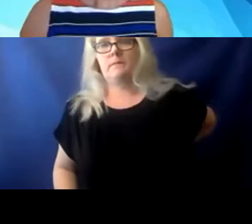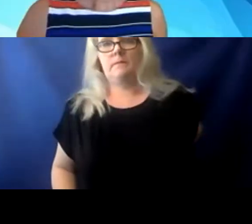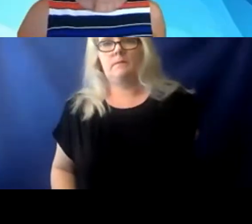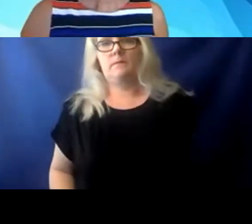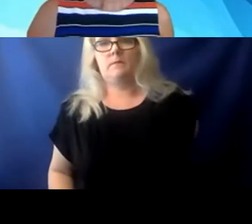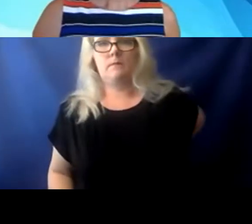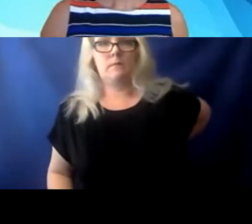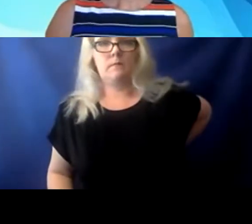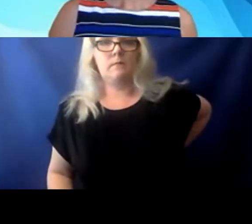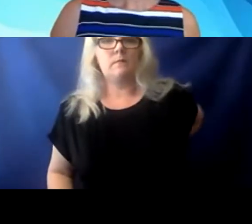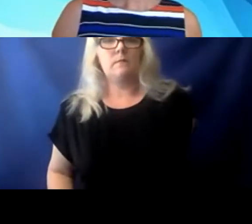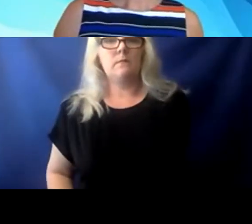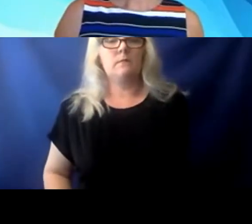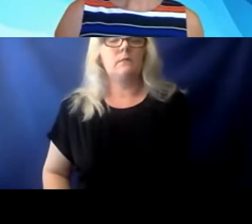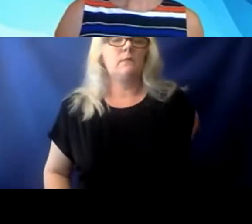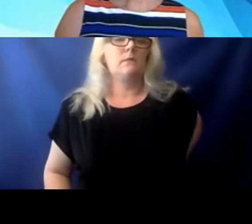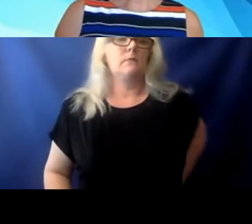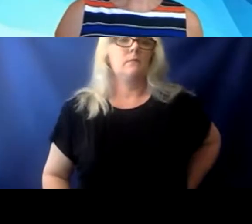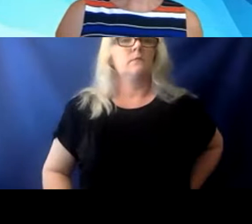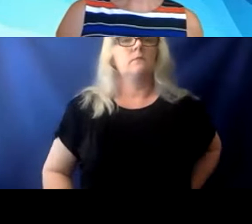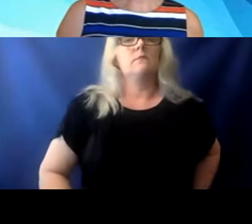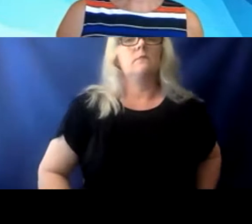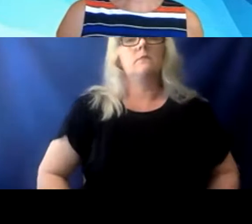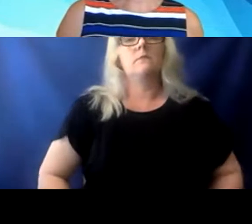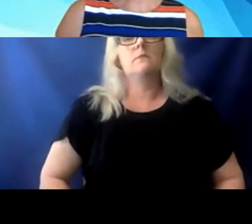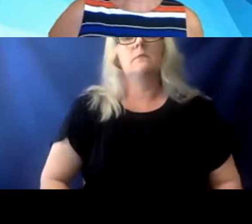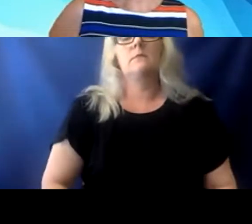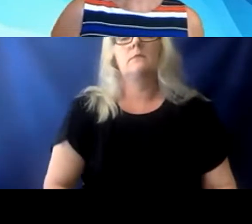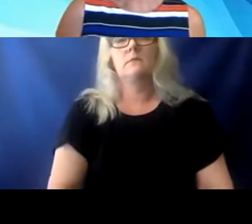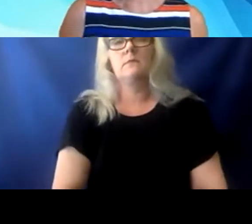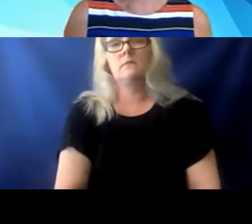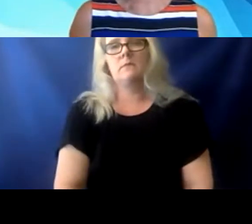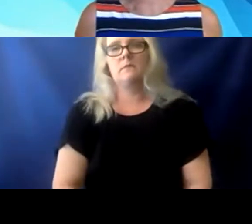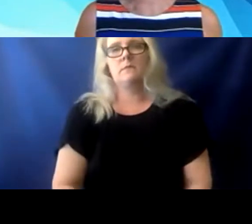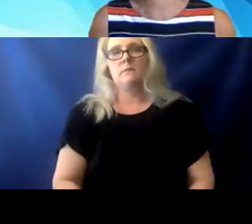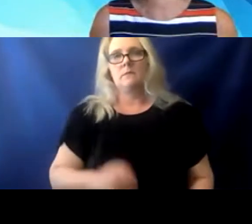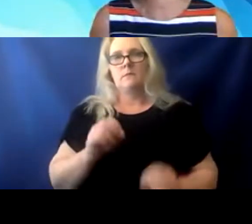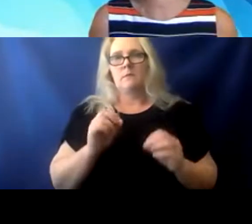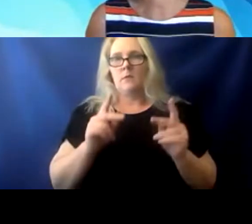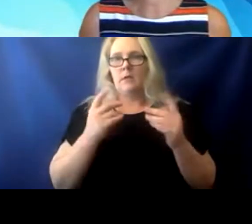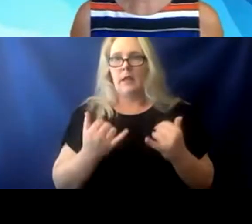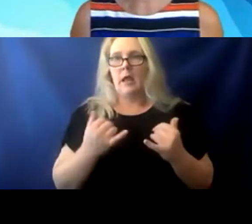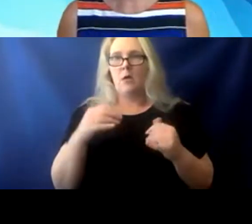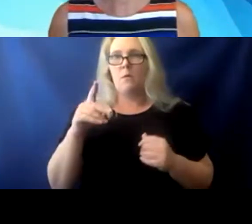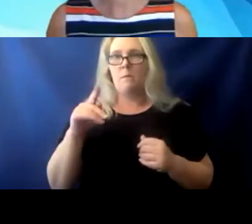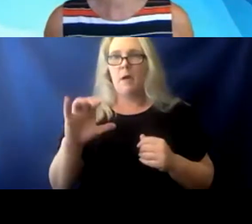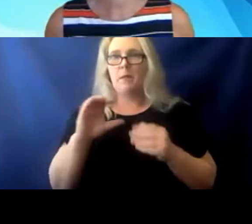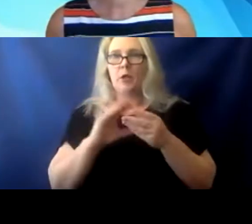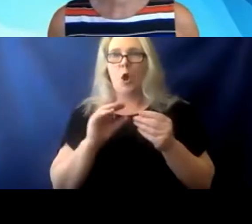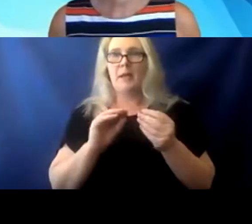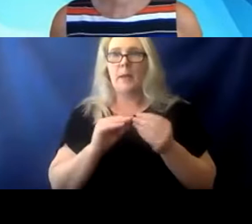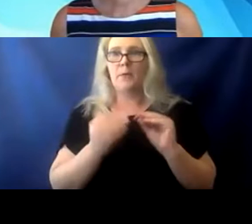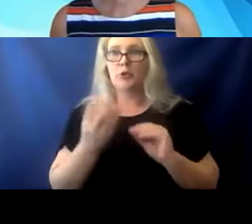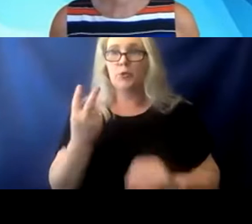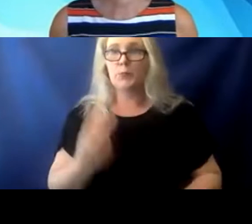Okay. Thank you, Nancy. You're right ahead of me, and we're going to turn it over to public comment number 2.